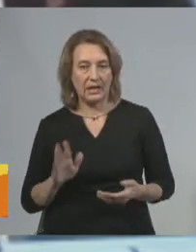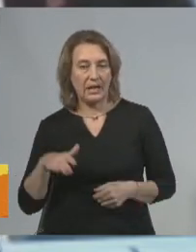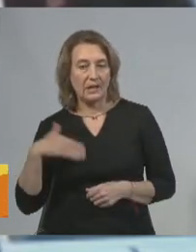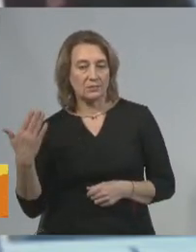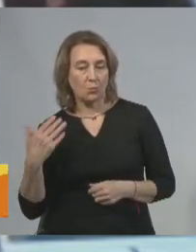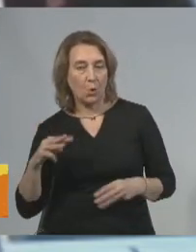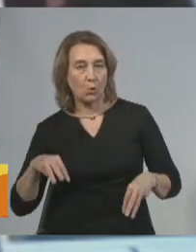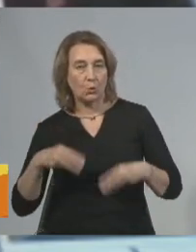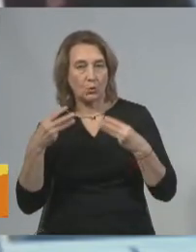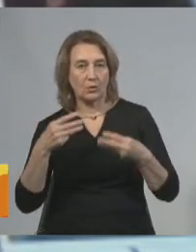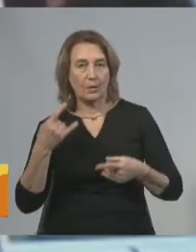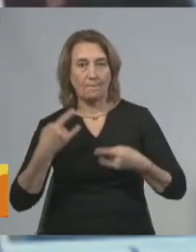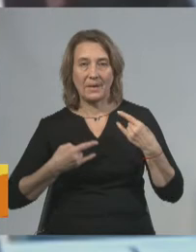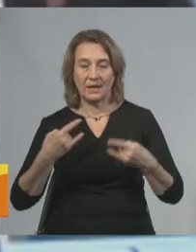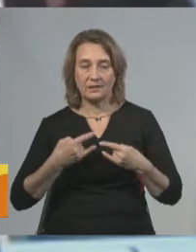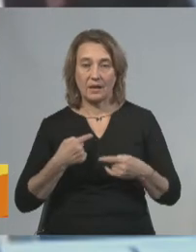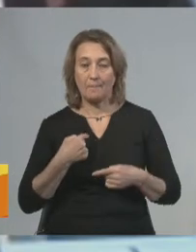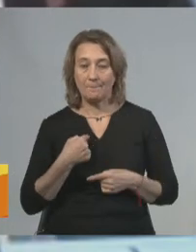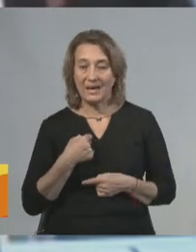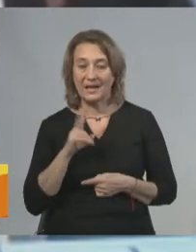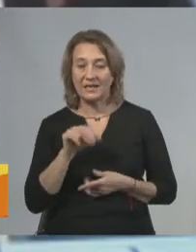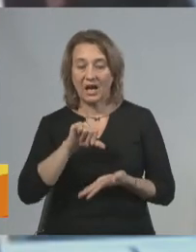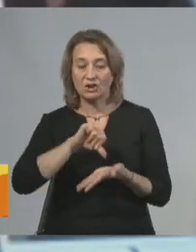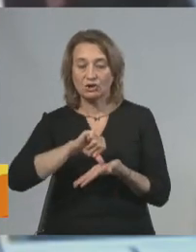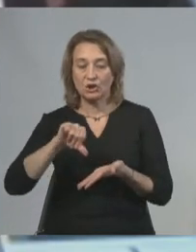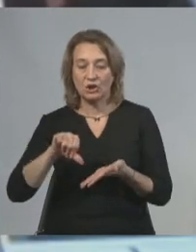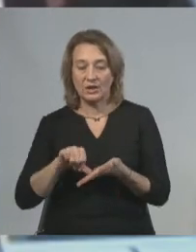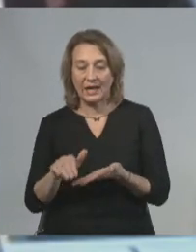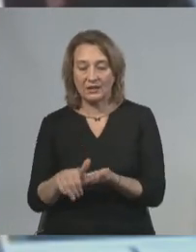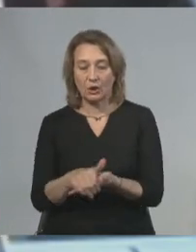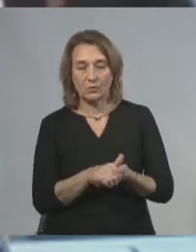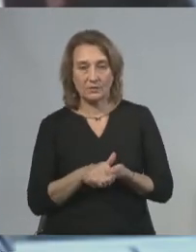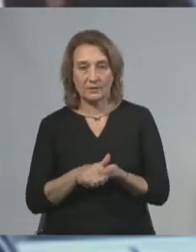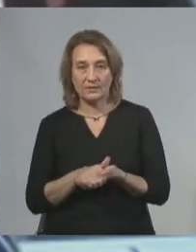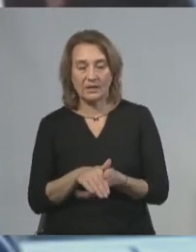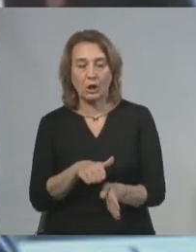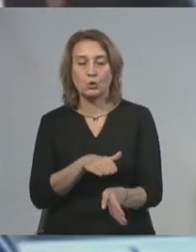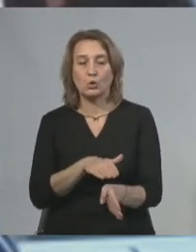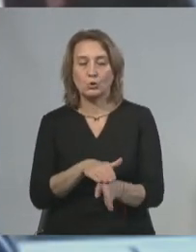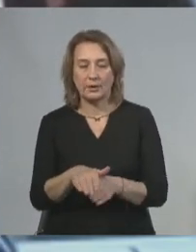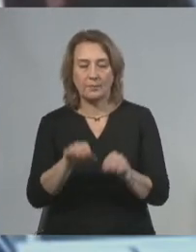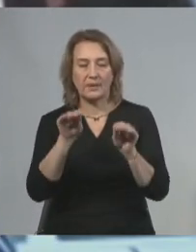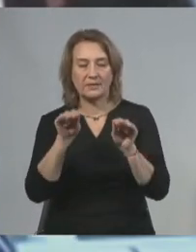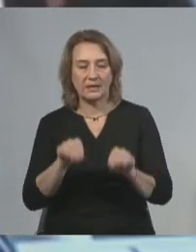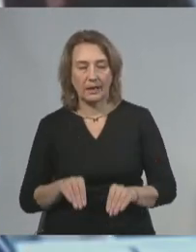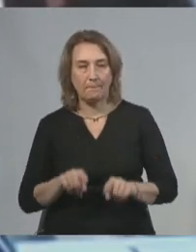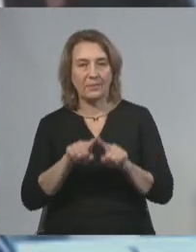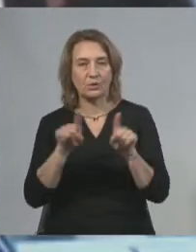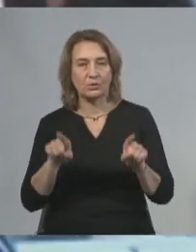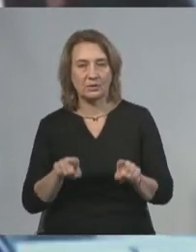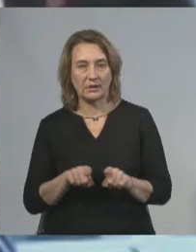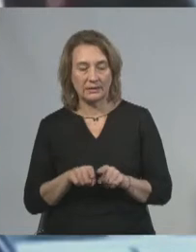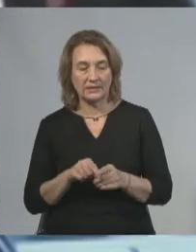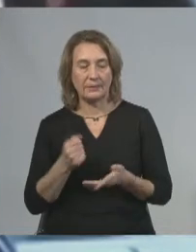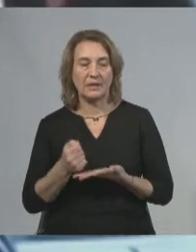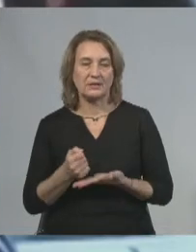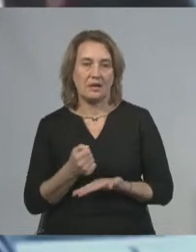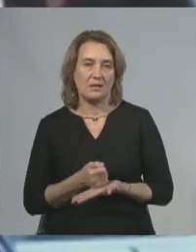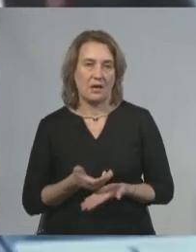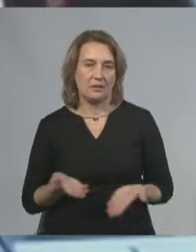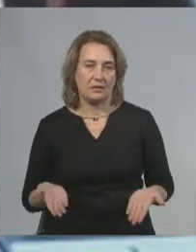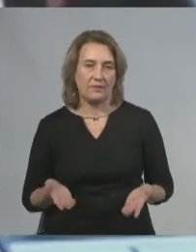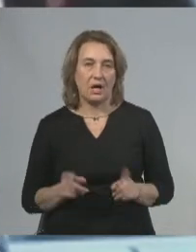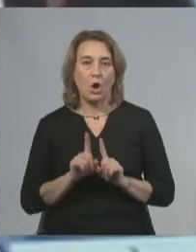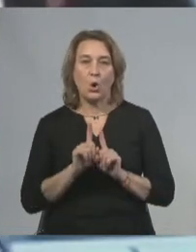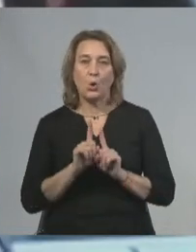need to uh to follow their protocols and their codes and their ethics uh when it comes to uh to reporting about sensitive